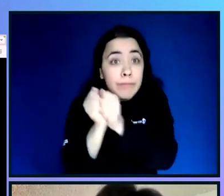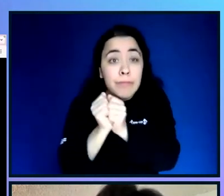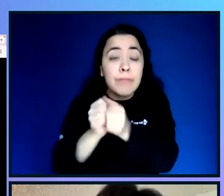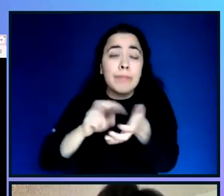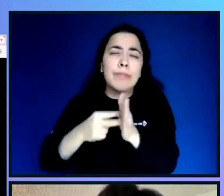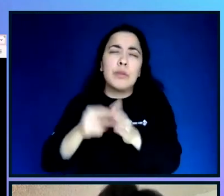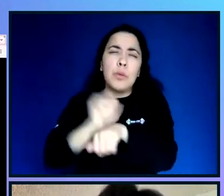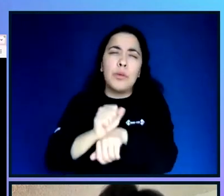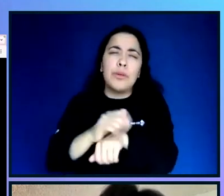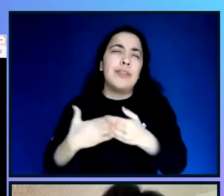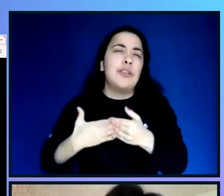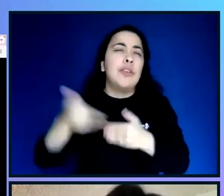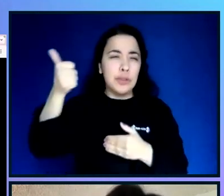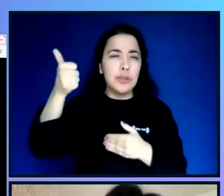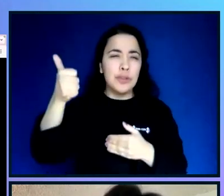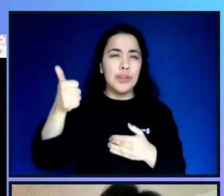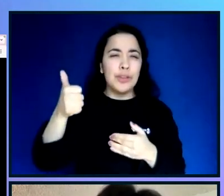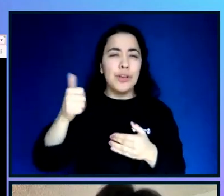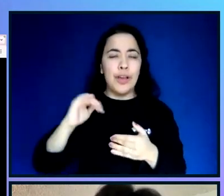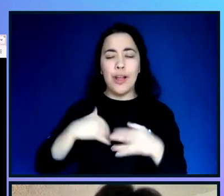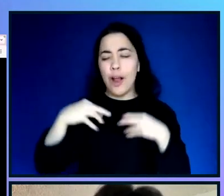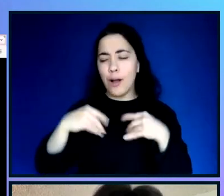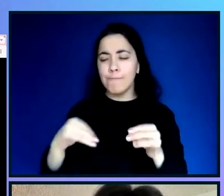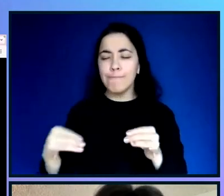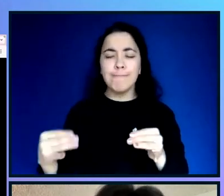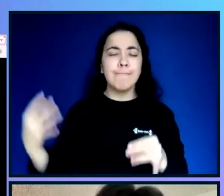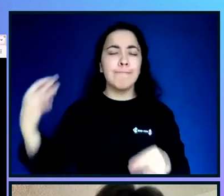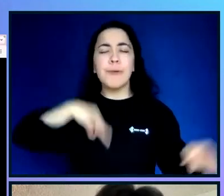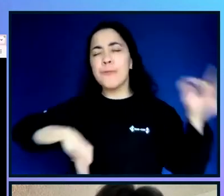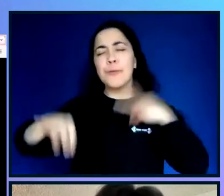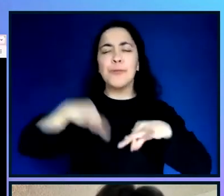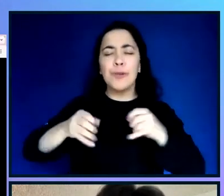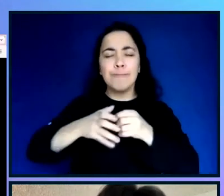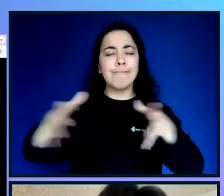work becomes, and the sweeter the garden's harvest is.